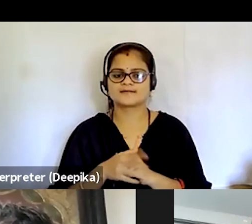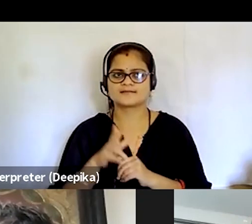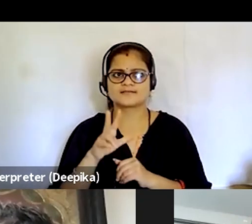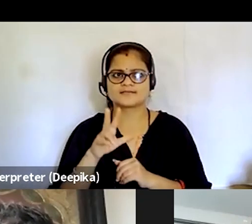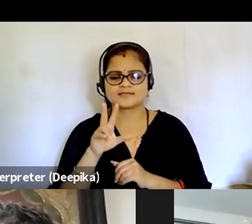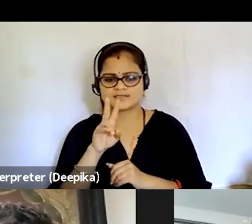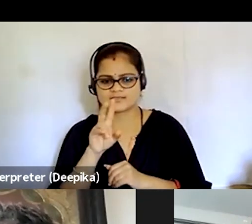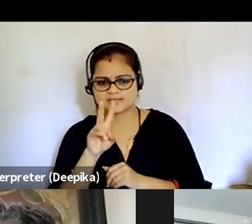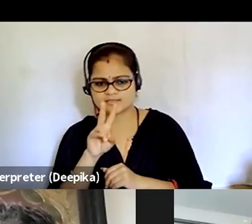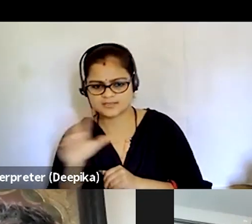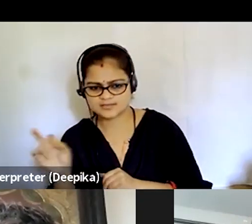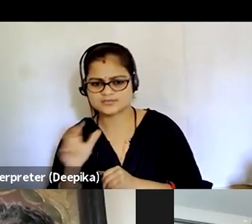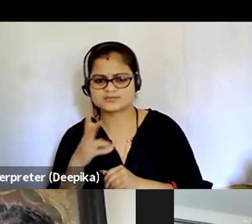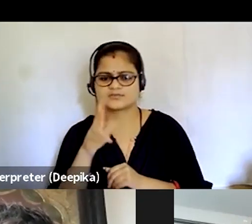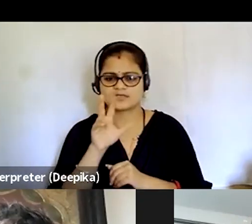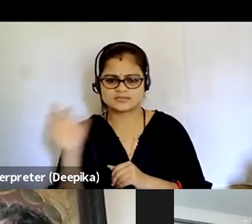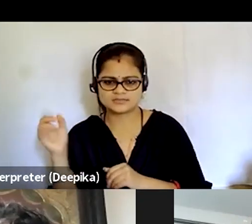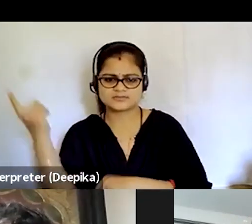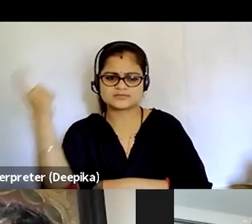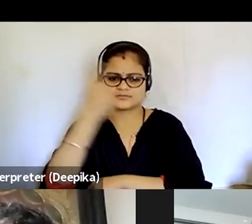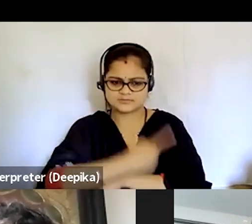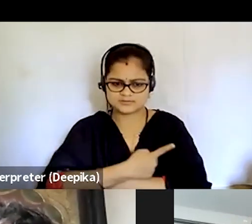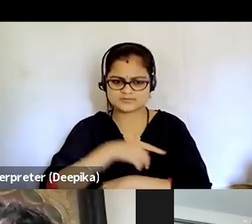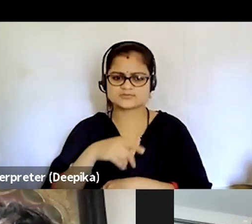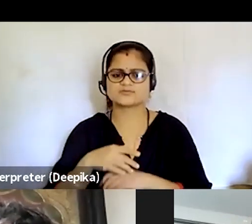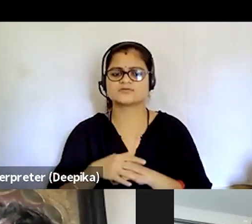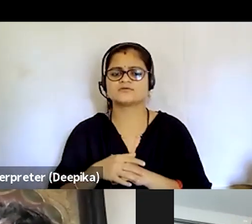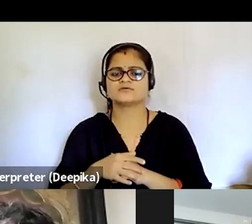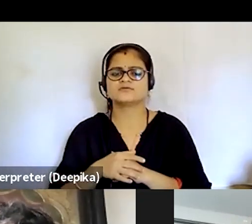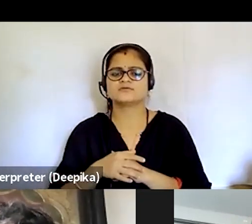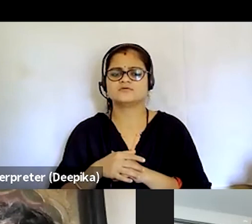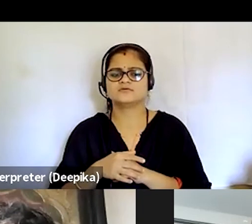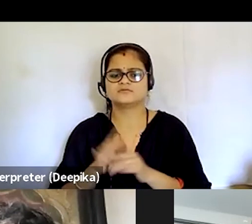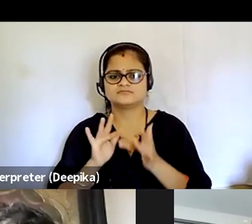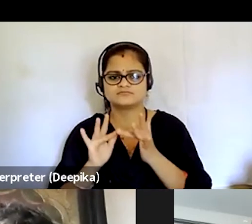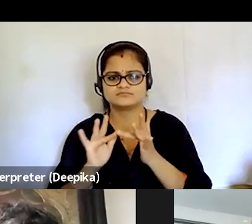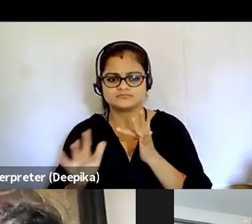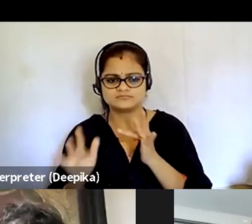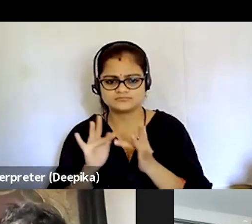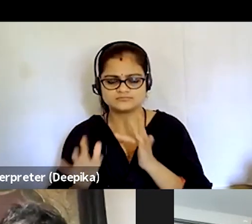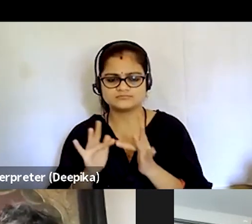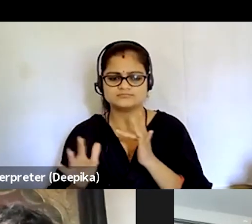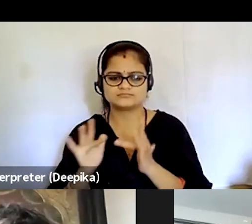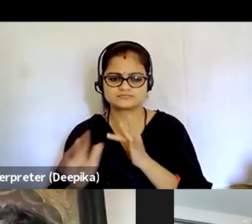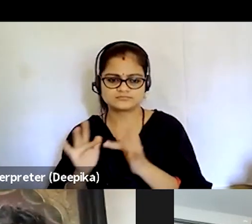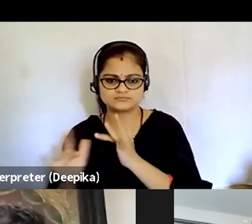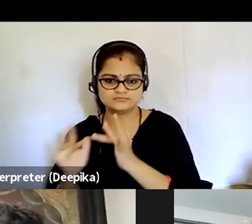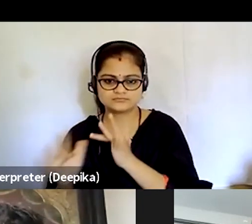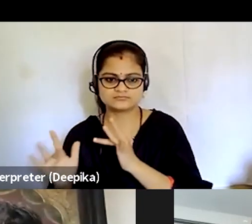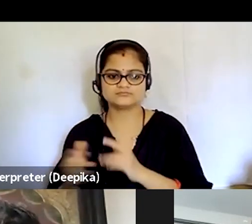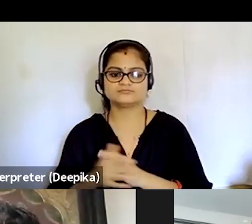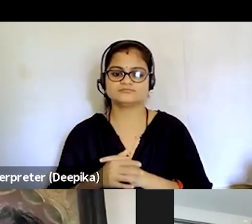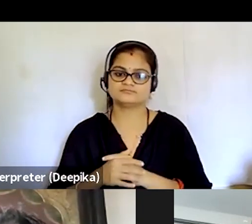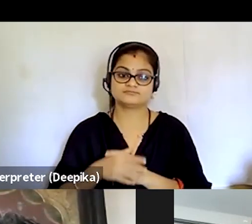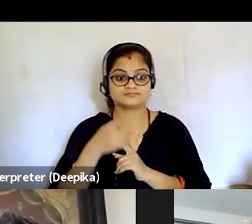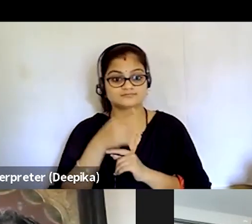100 days straight every night, and lockdown 1.0 and 3.0, and people were saying that you said